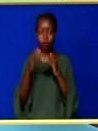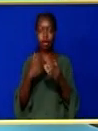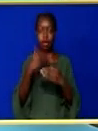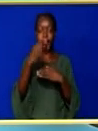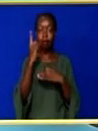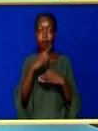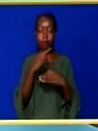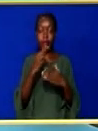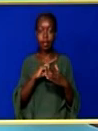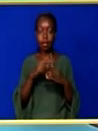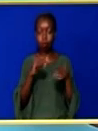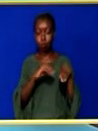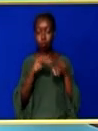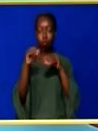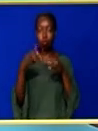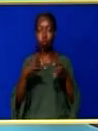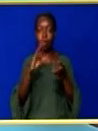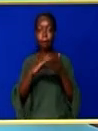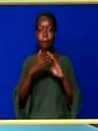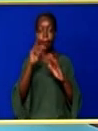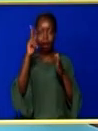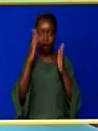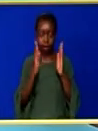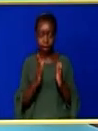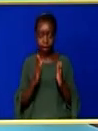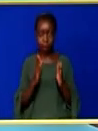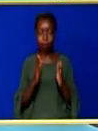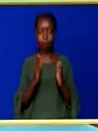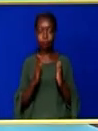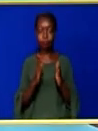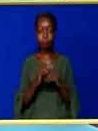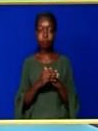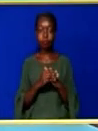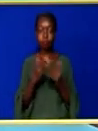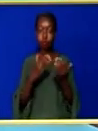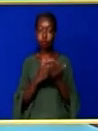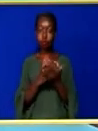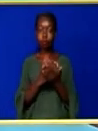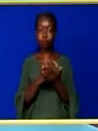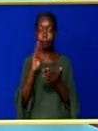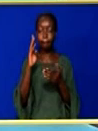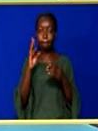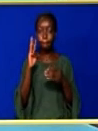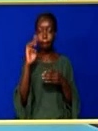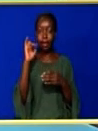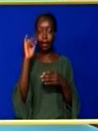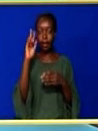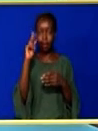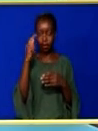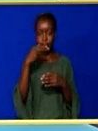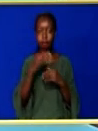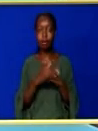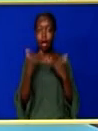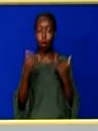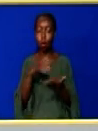we can now look at ways in which that one can be revoked. Or revoked. Yes. So, by birth. Yes. So let's look at these